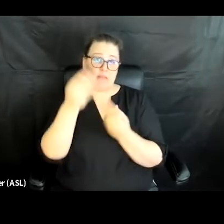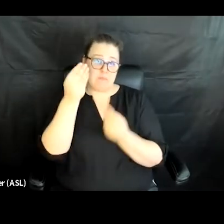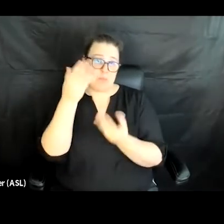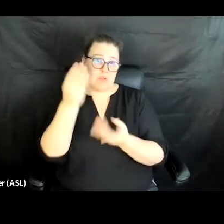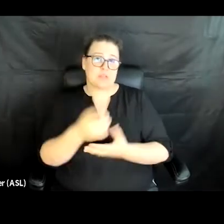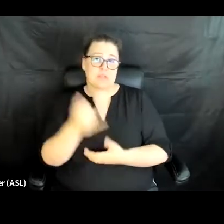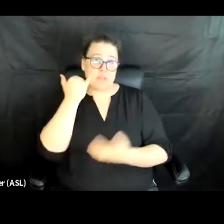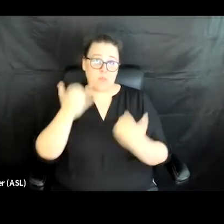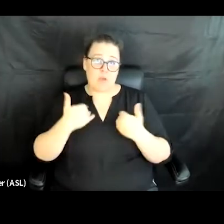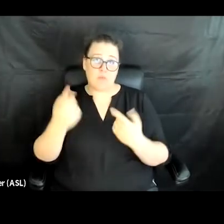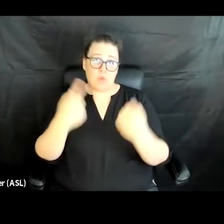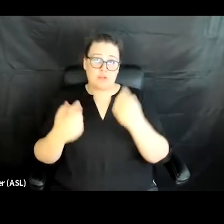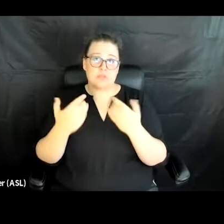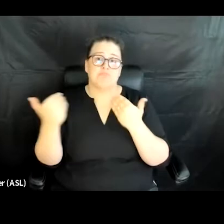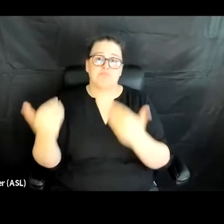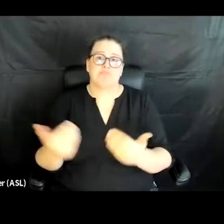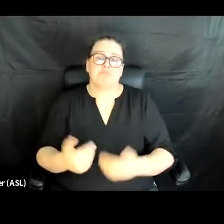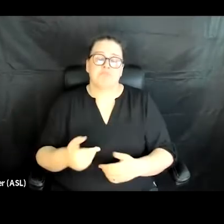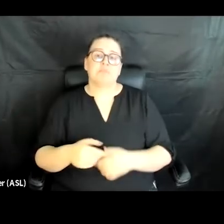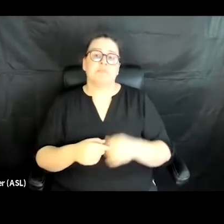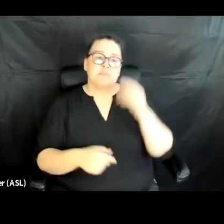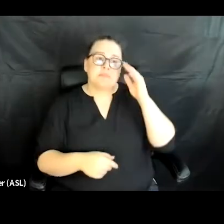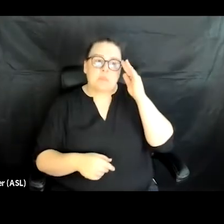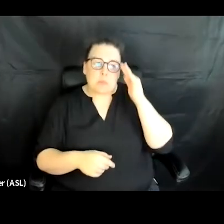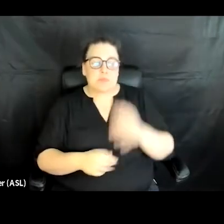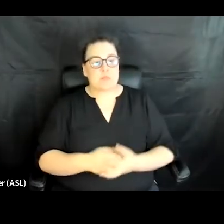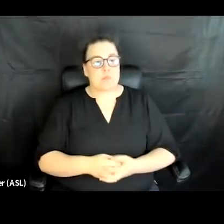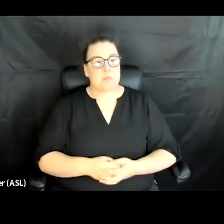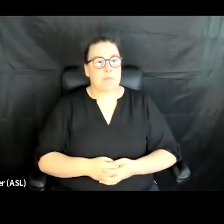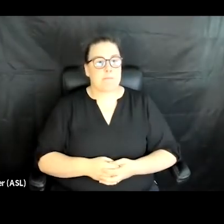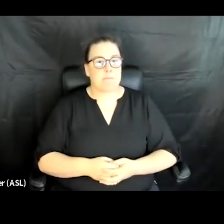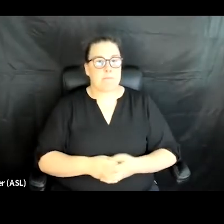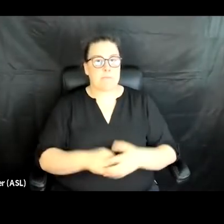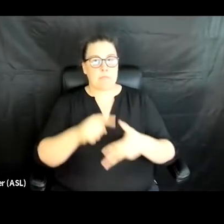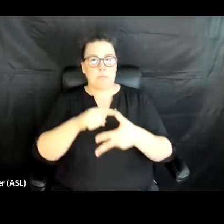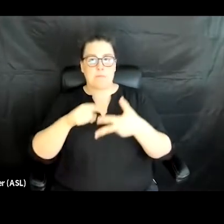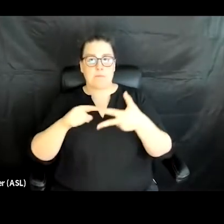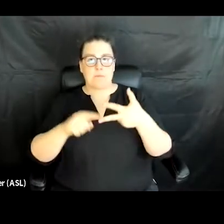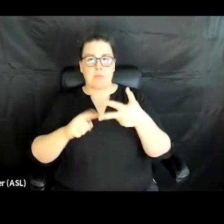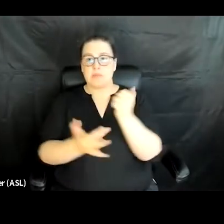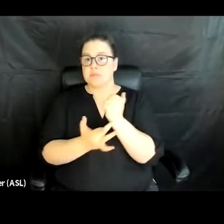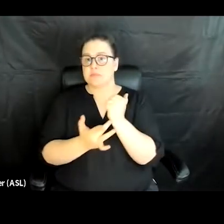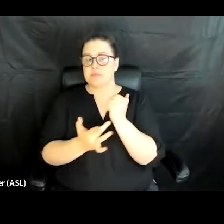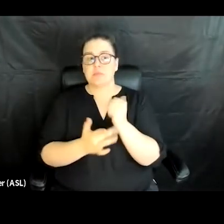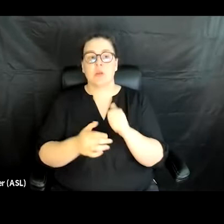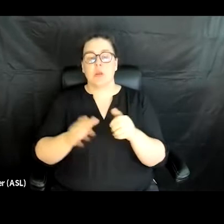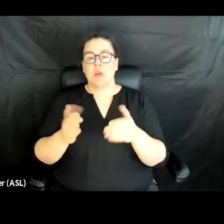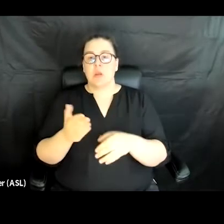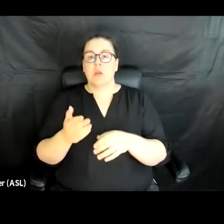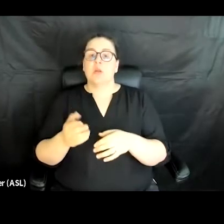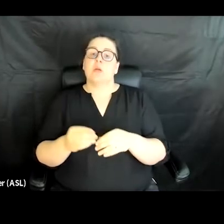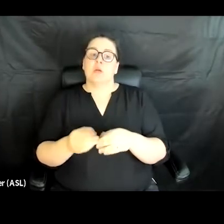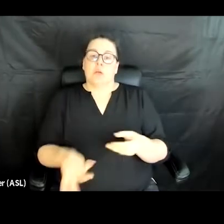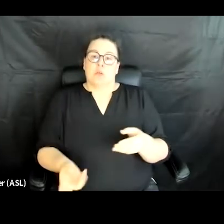additional questions. Next slide, please. The three strategies we'll talk about are increasing access to telemental